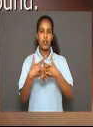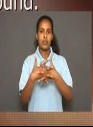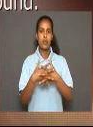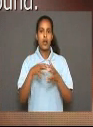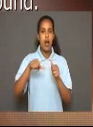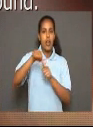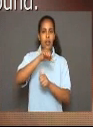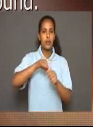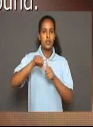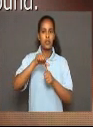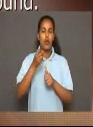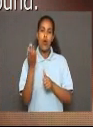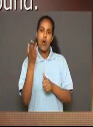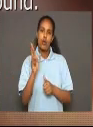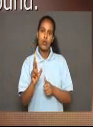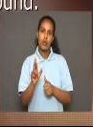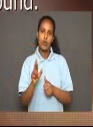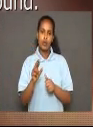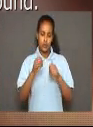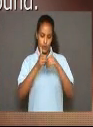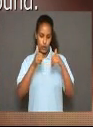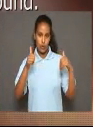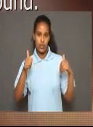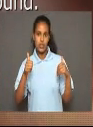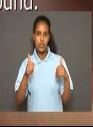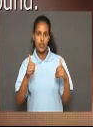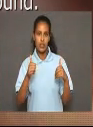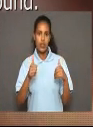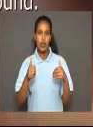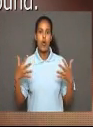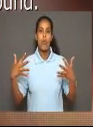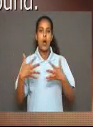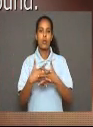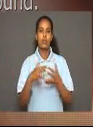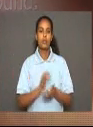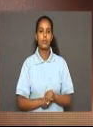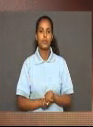of atoms or dissociation of compound.